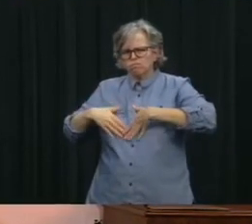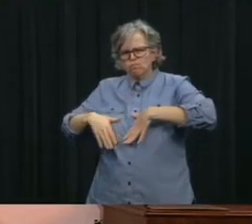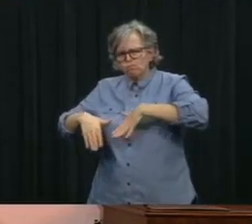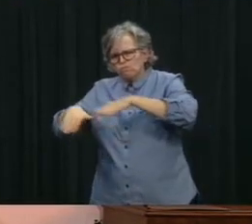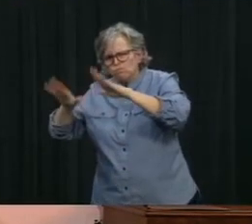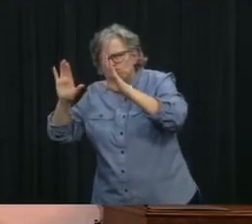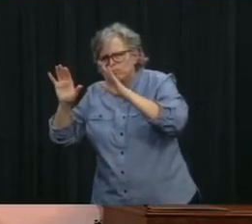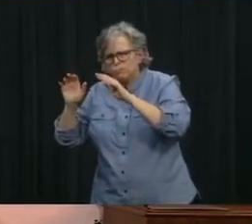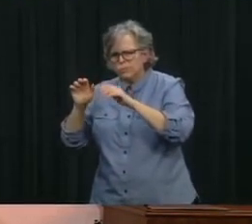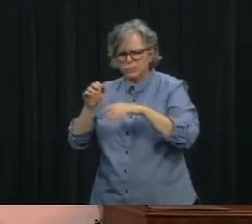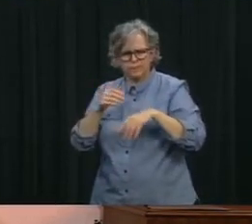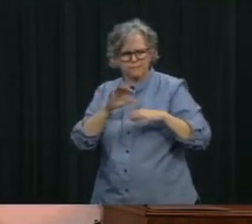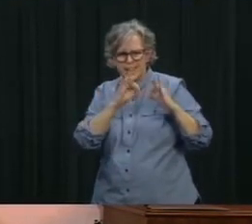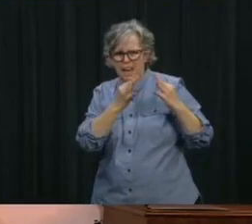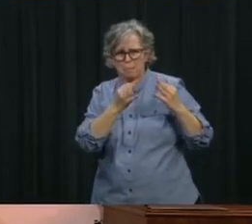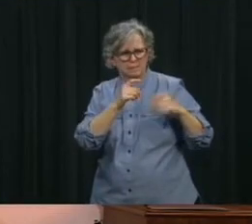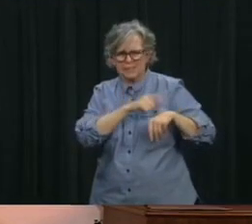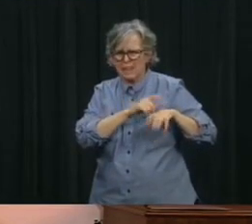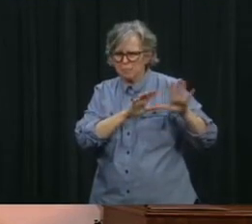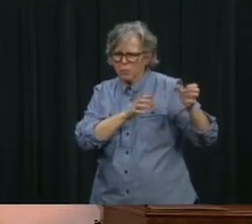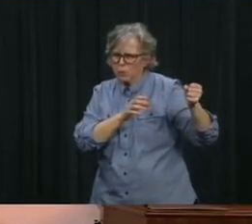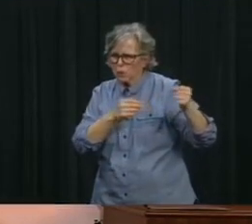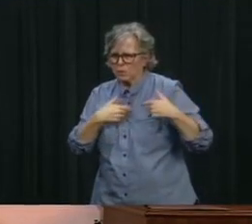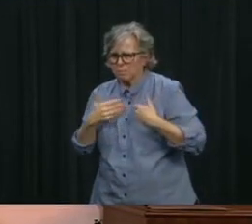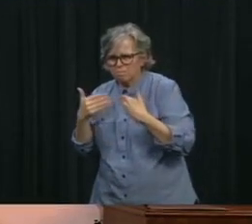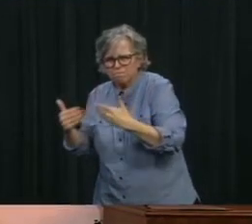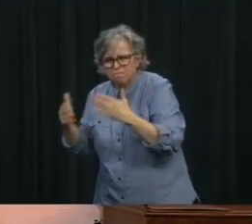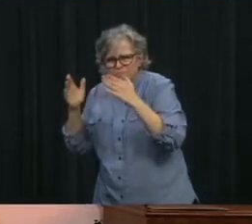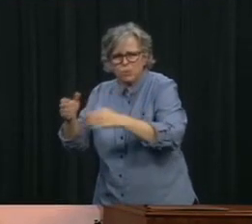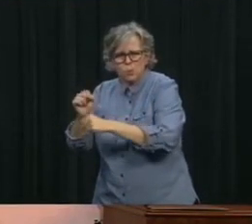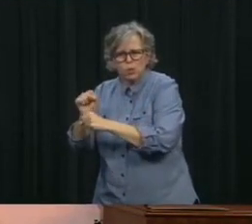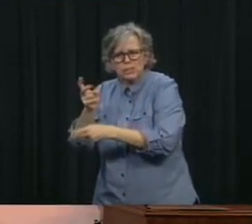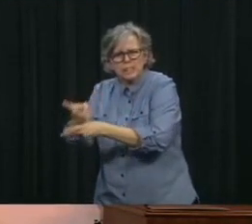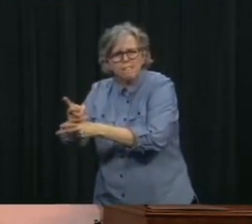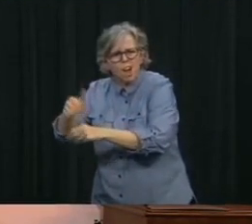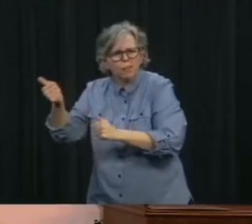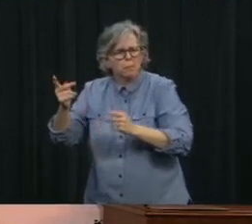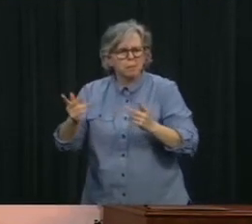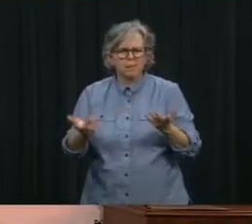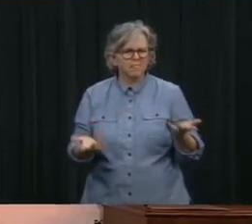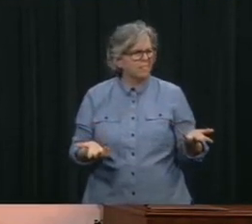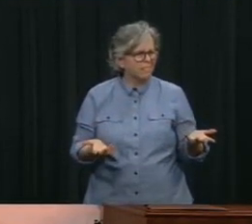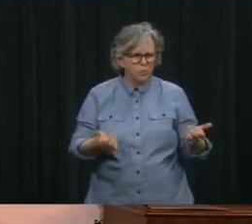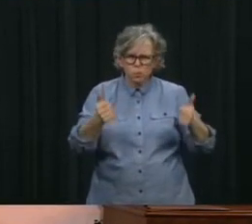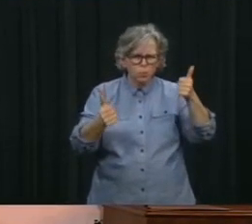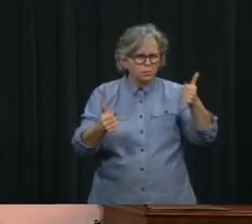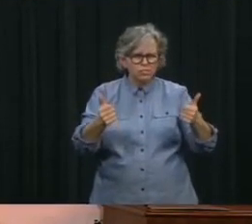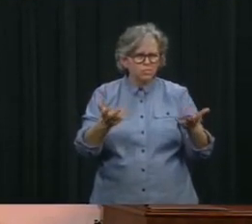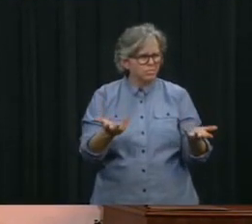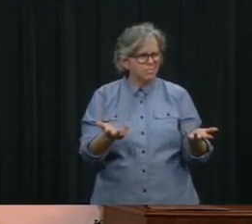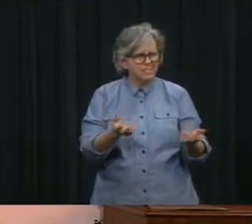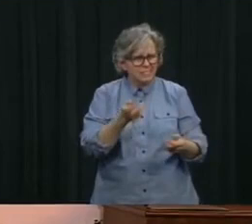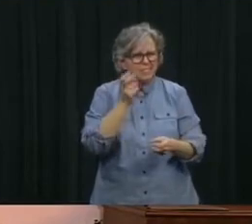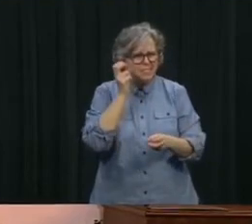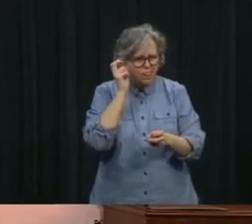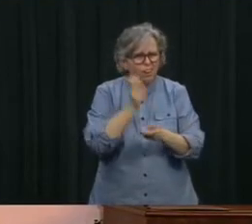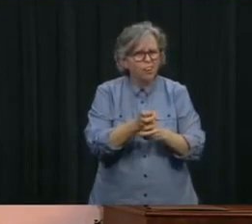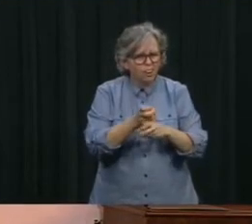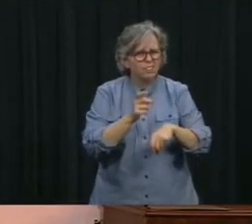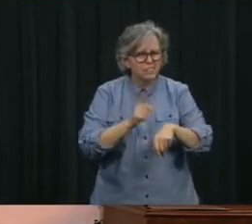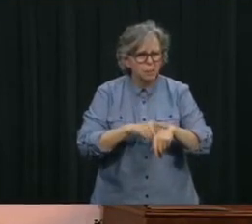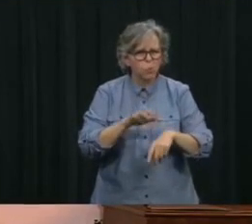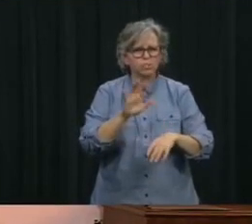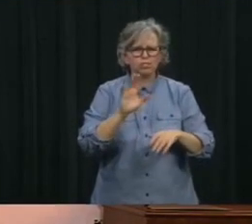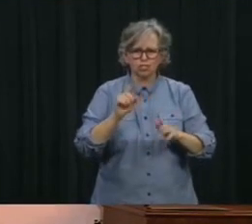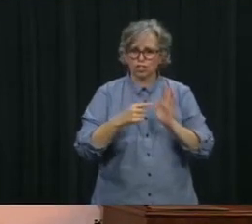on? How do you want to remember yourself as we went through this? Because tough times reveal our character. They'll reveal us